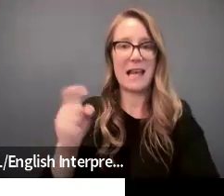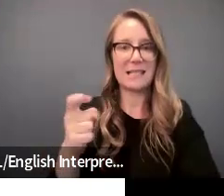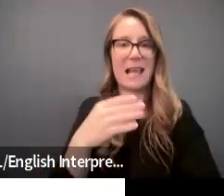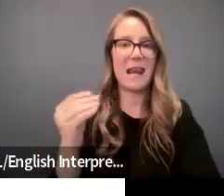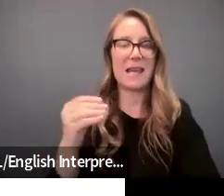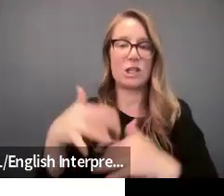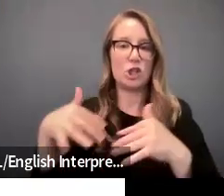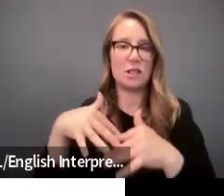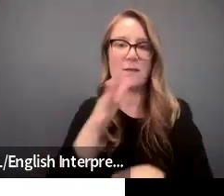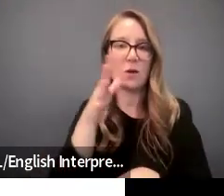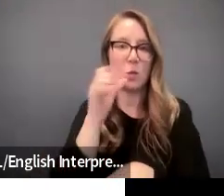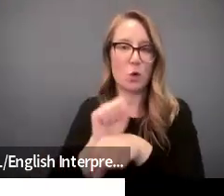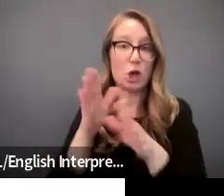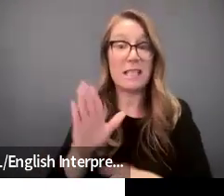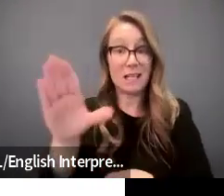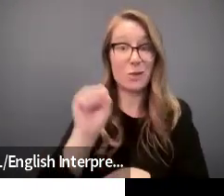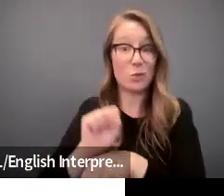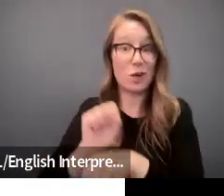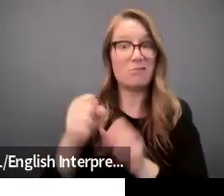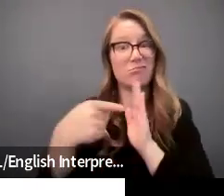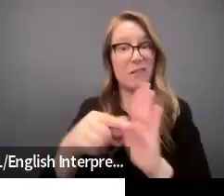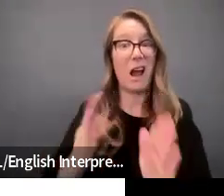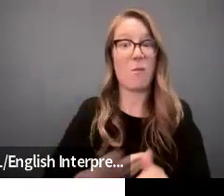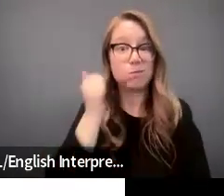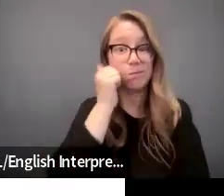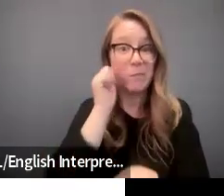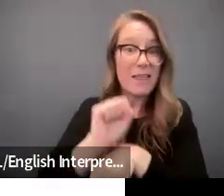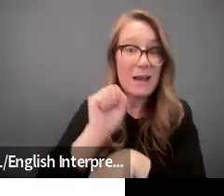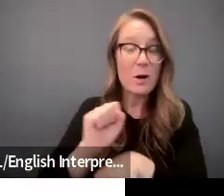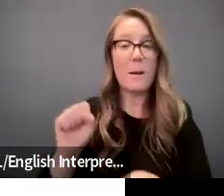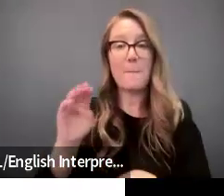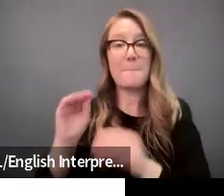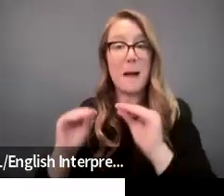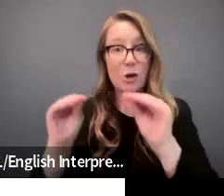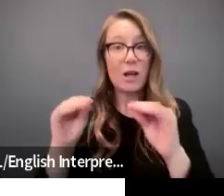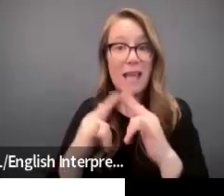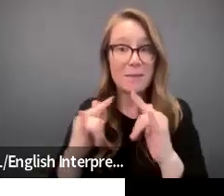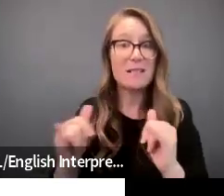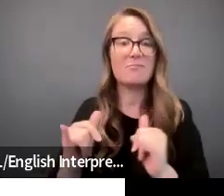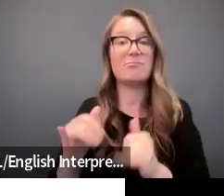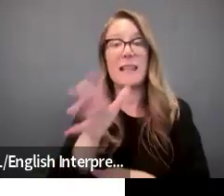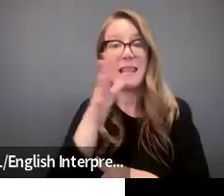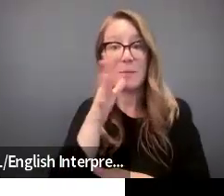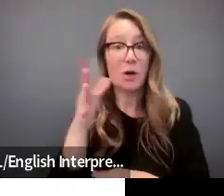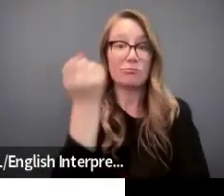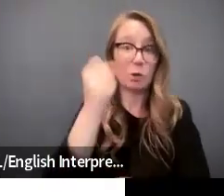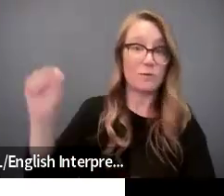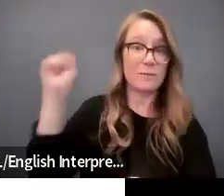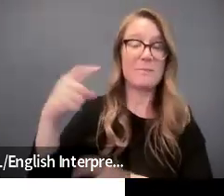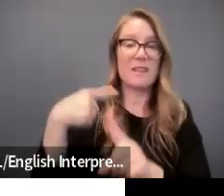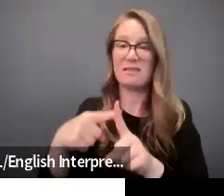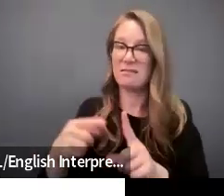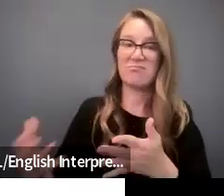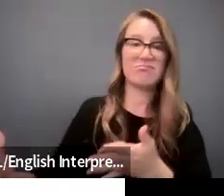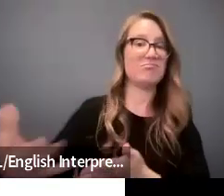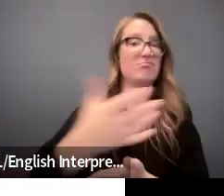workers. His work documented our daily labor, the migrant camps, the rise of the agricultural labor movement, and the entire